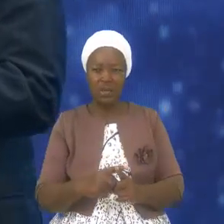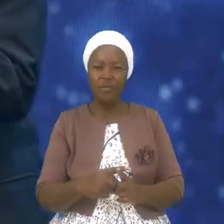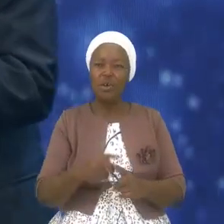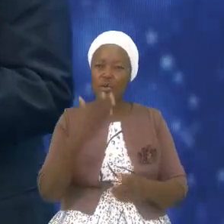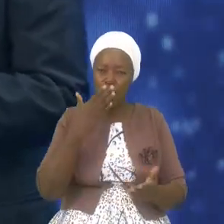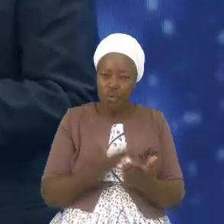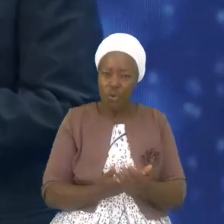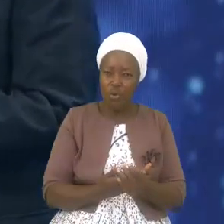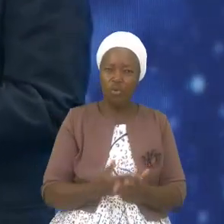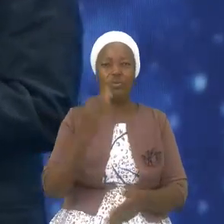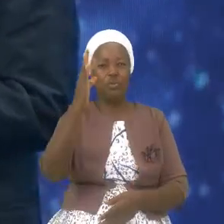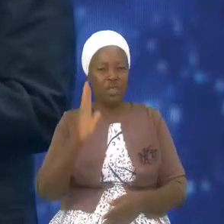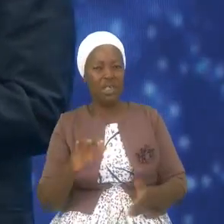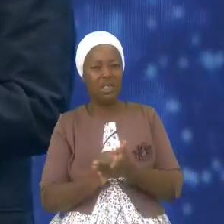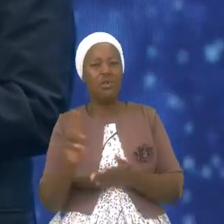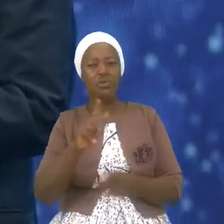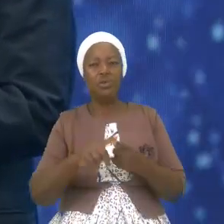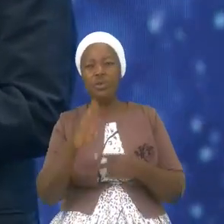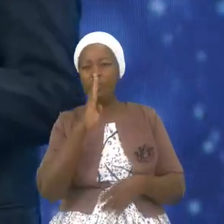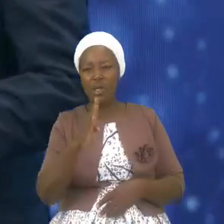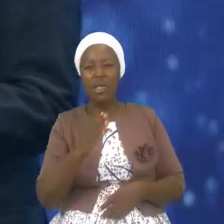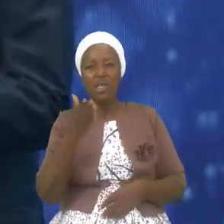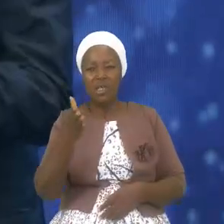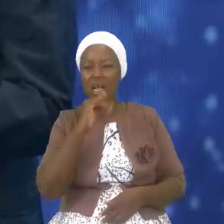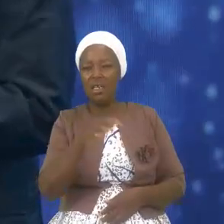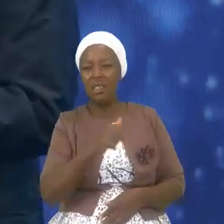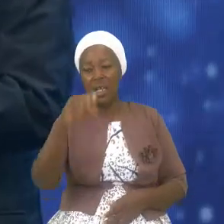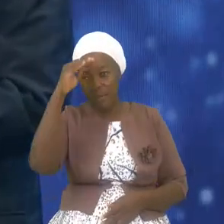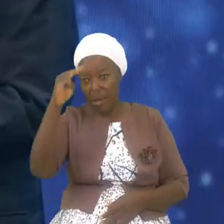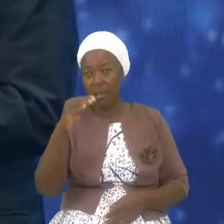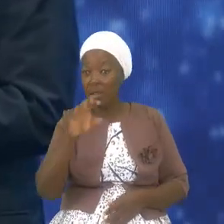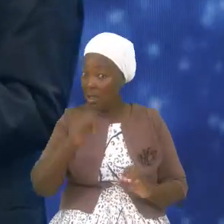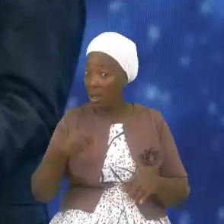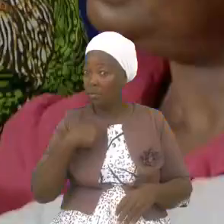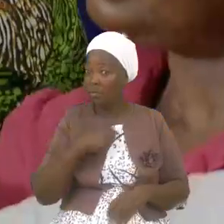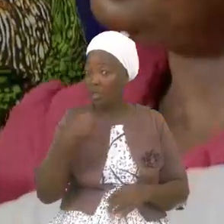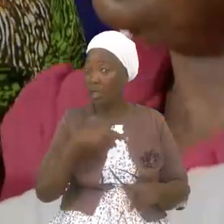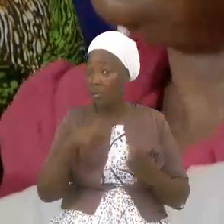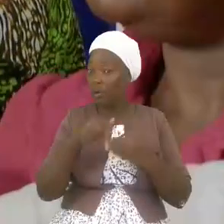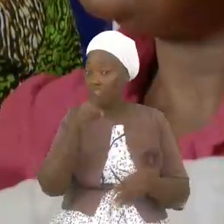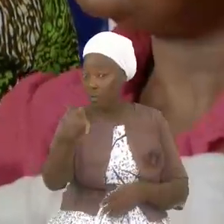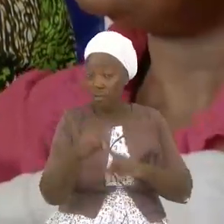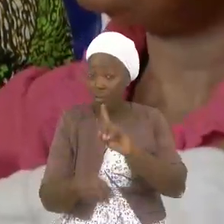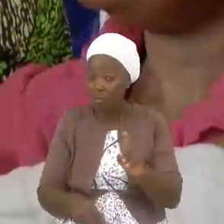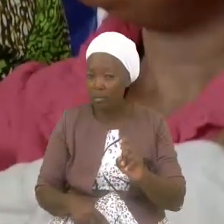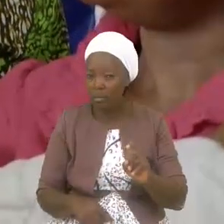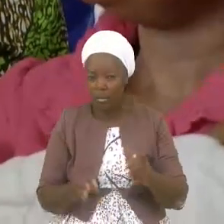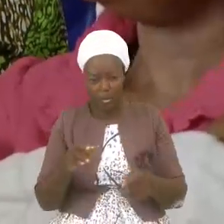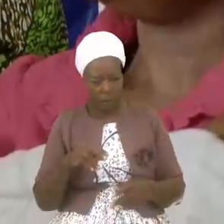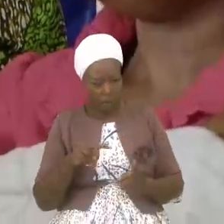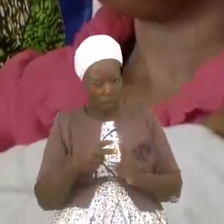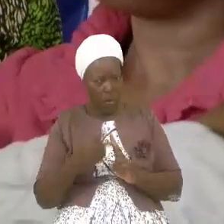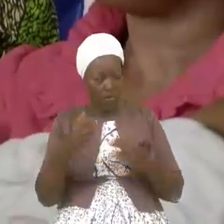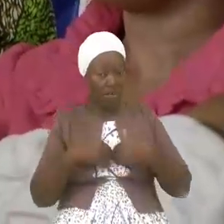man. Can we say that about you? Or have you compromised? Have you succumbed? Have you